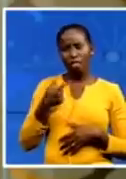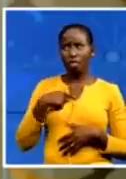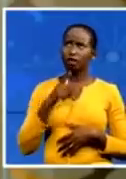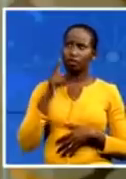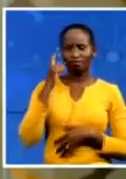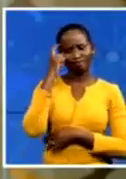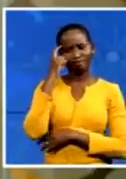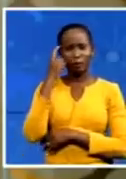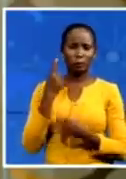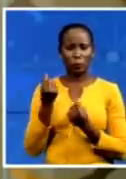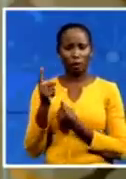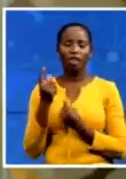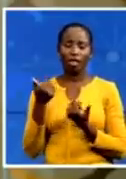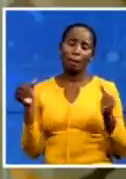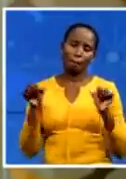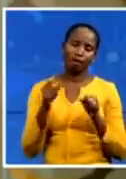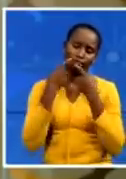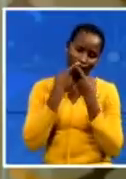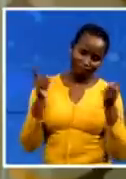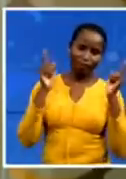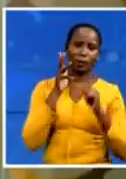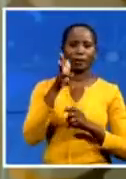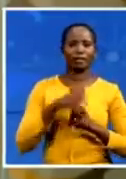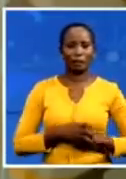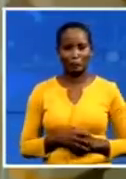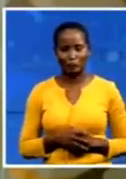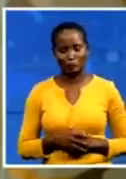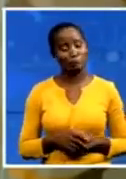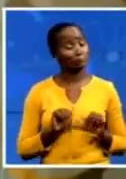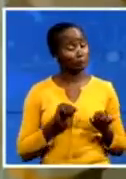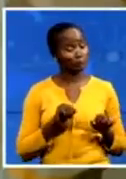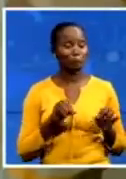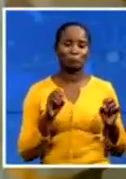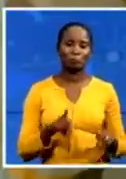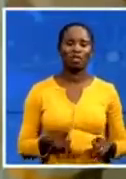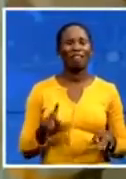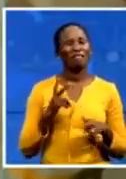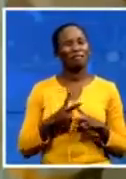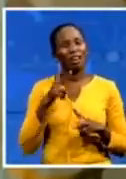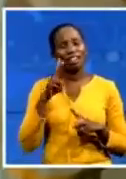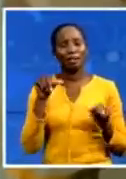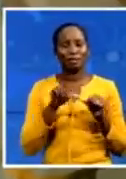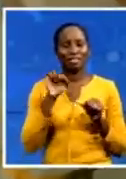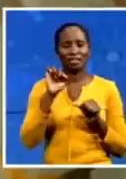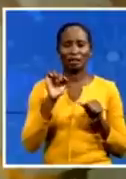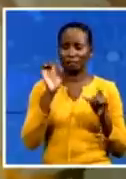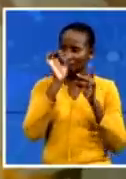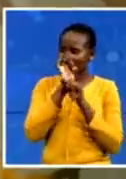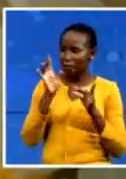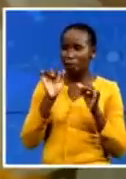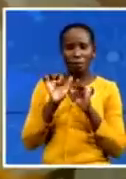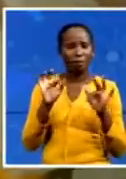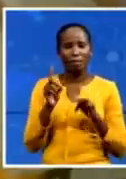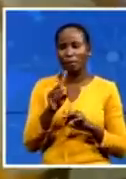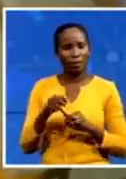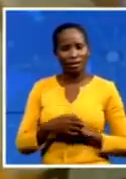know. And finally, your message just to people out there, those who've supported you in your journey. I mean, it hasn't been an easy